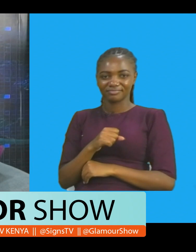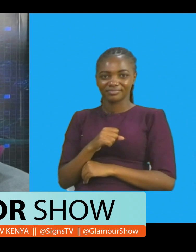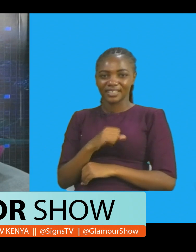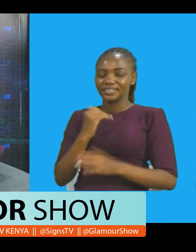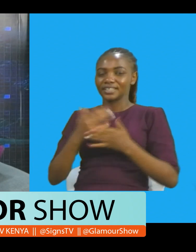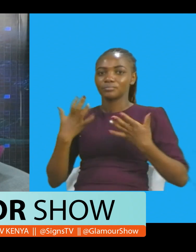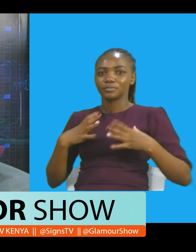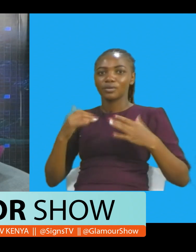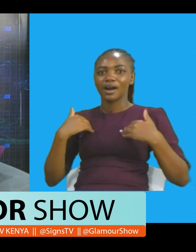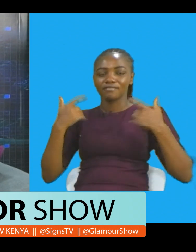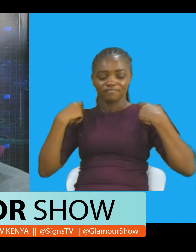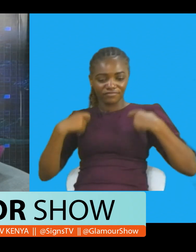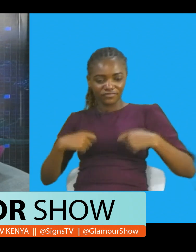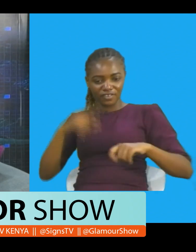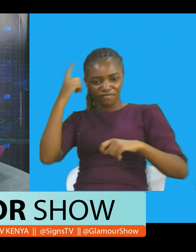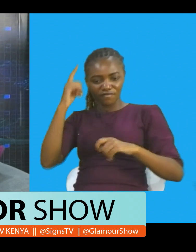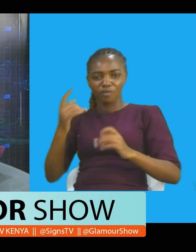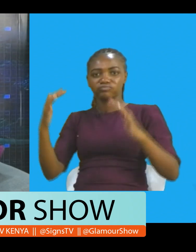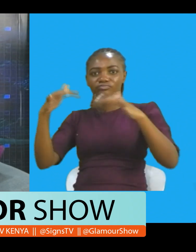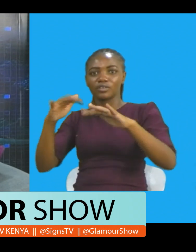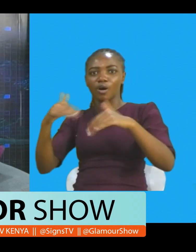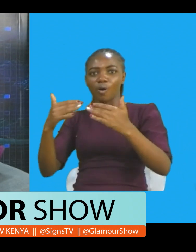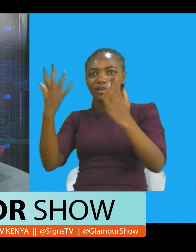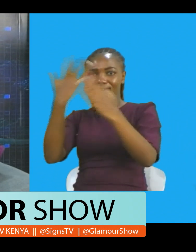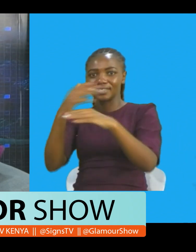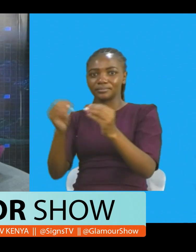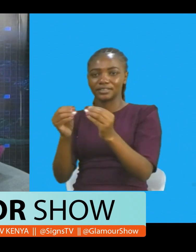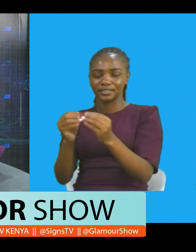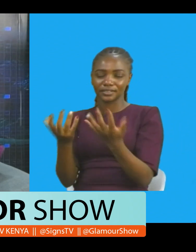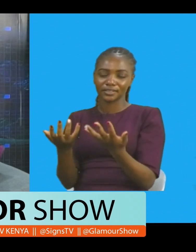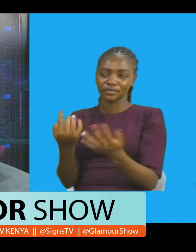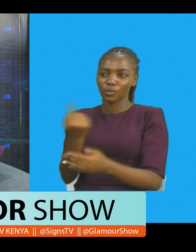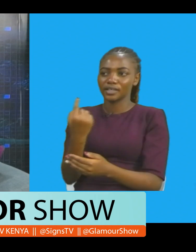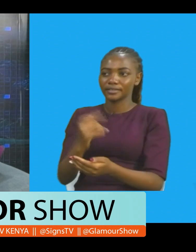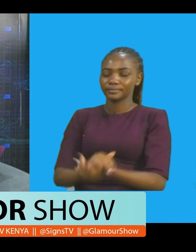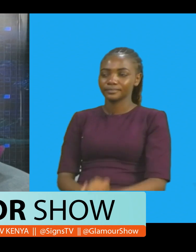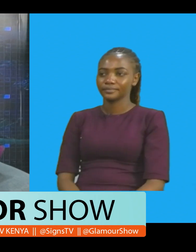dresses when they're doing for corporate events and maybe for night galas.